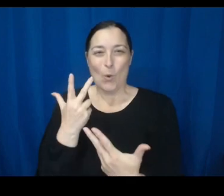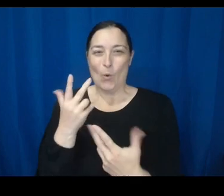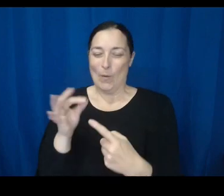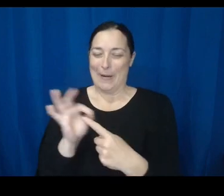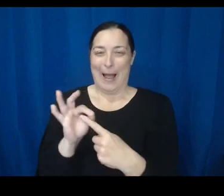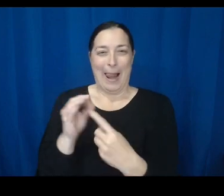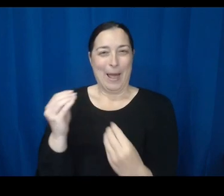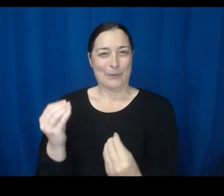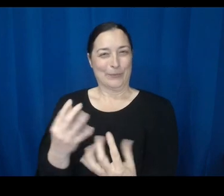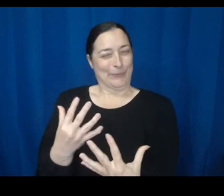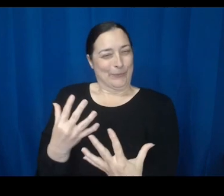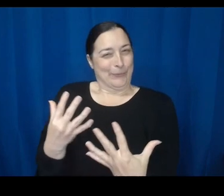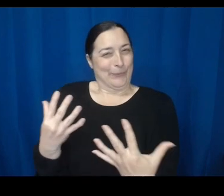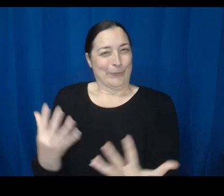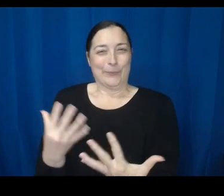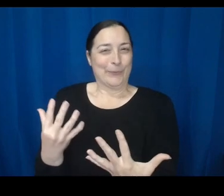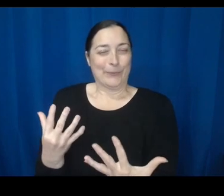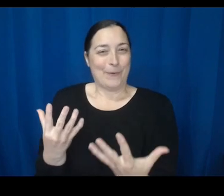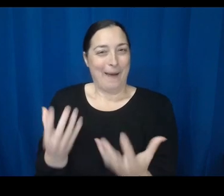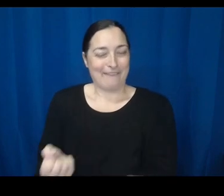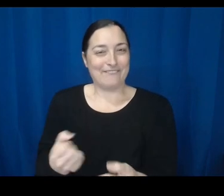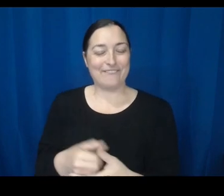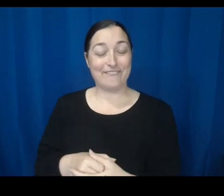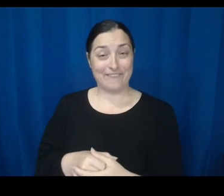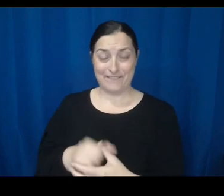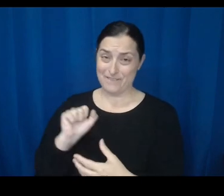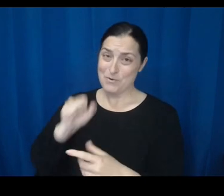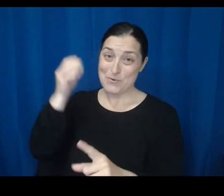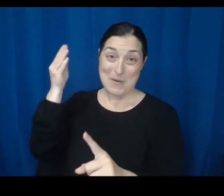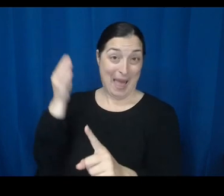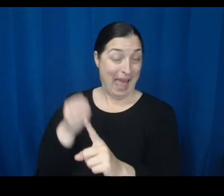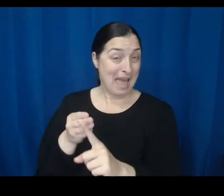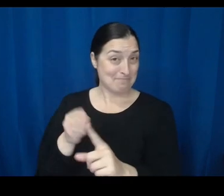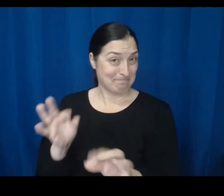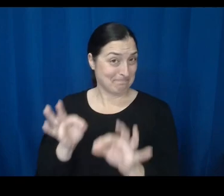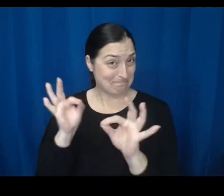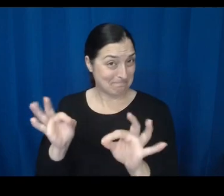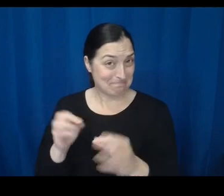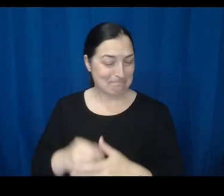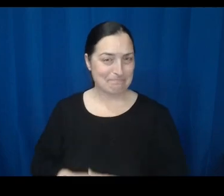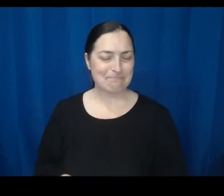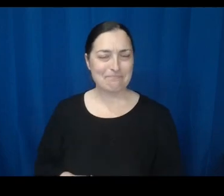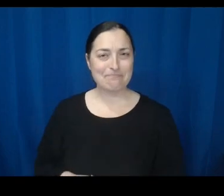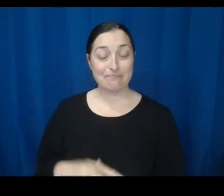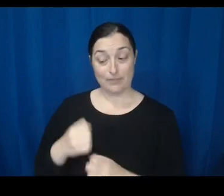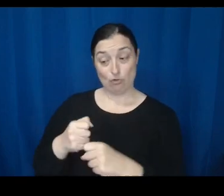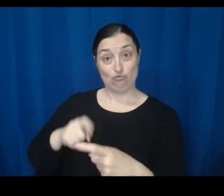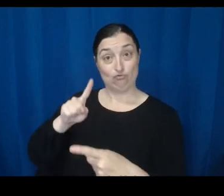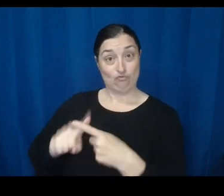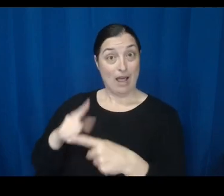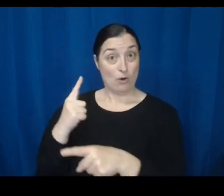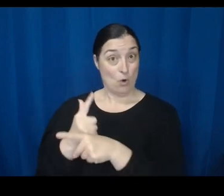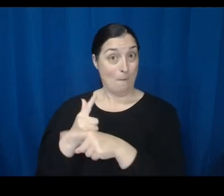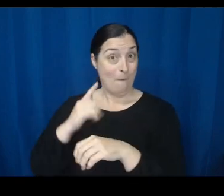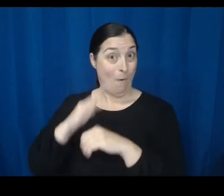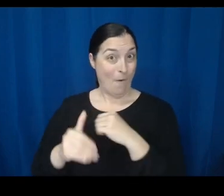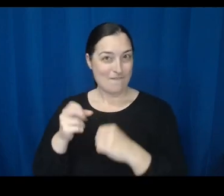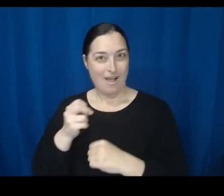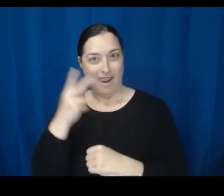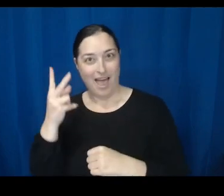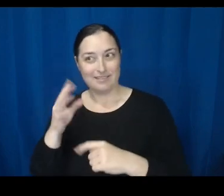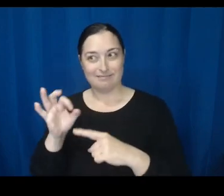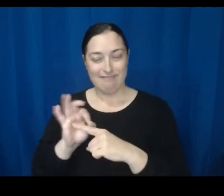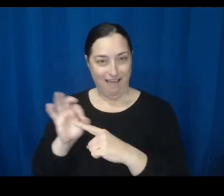with light, which is something she always aimed for. Grace said about light and colour, I'm always so anxious to